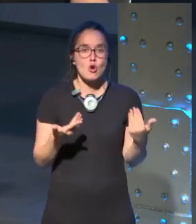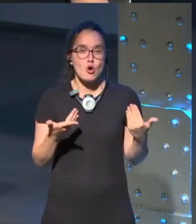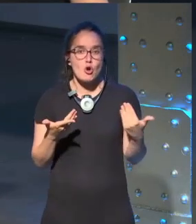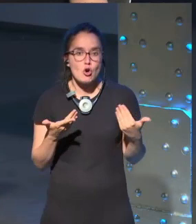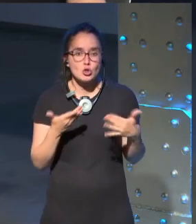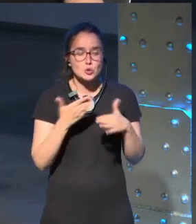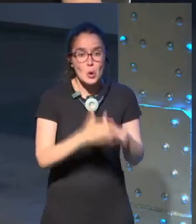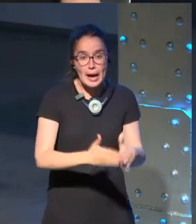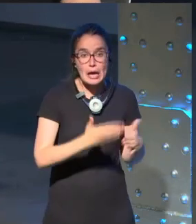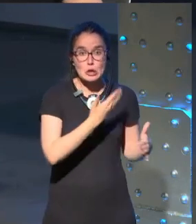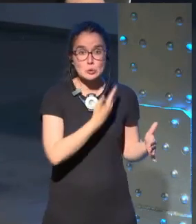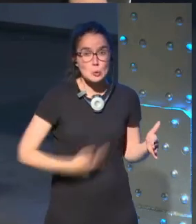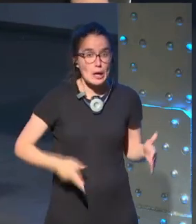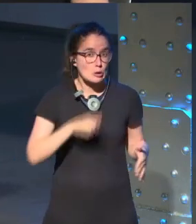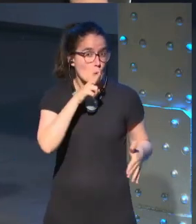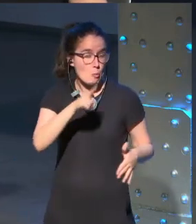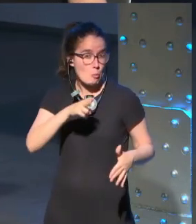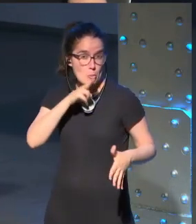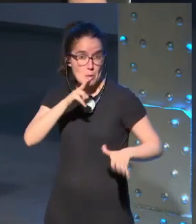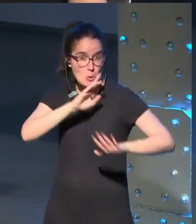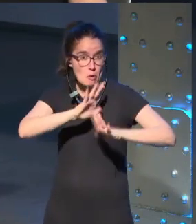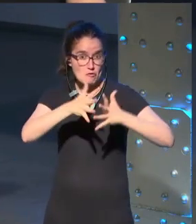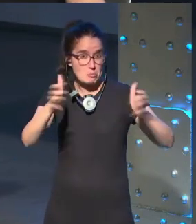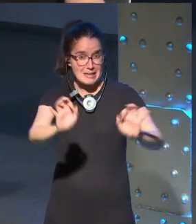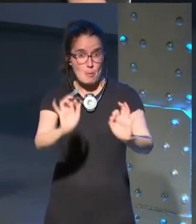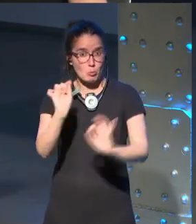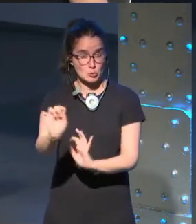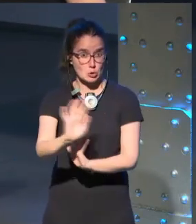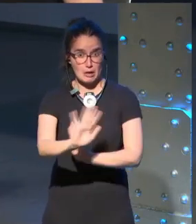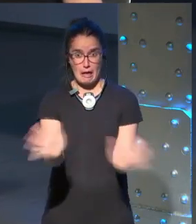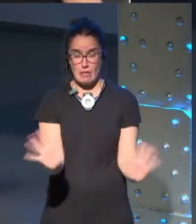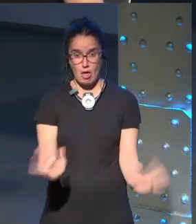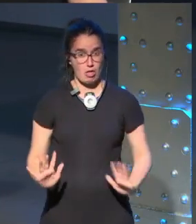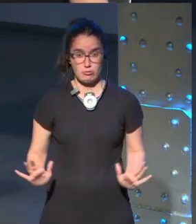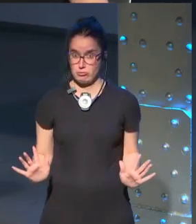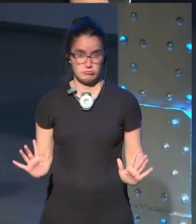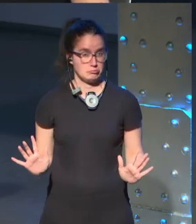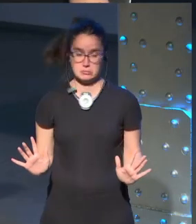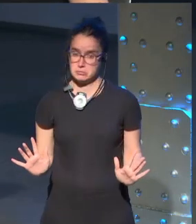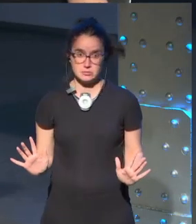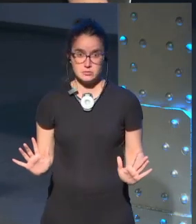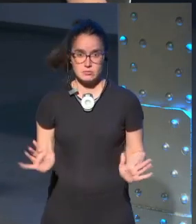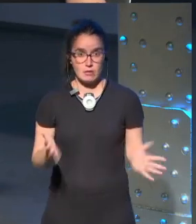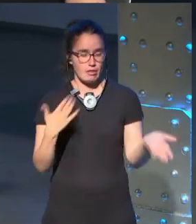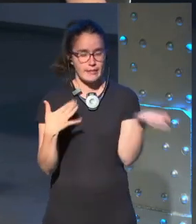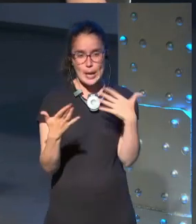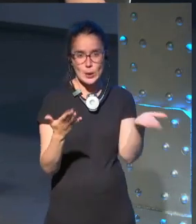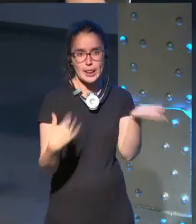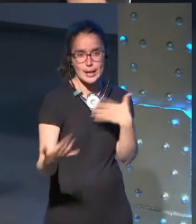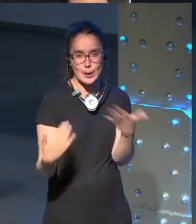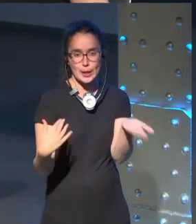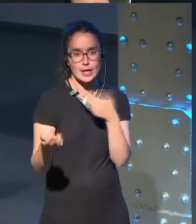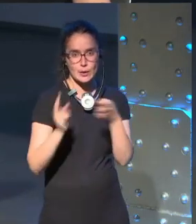rich linguistic terms? It's not the subject, verb and predicate, full stop, another sentence, subject, verb and